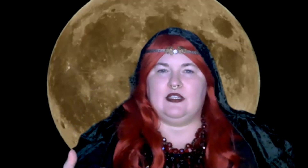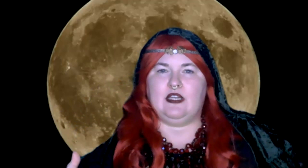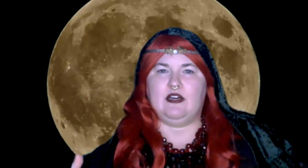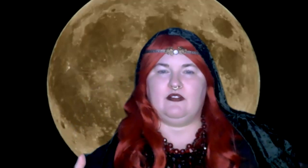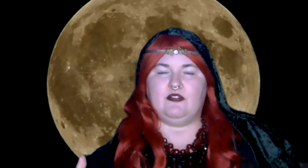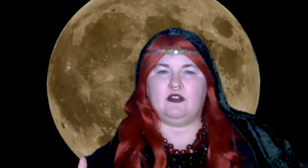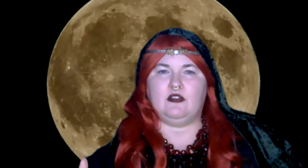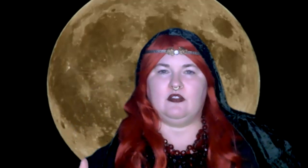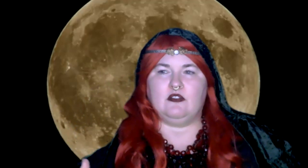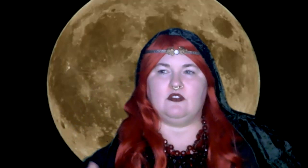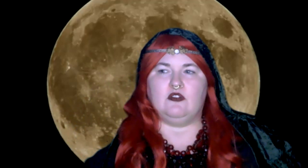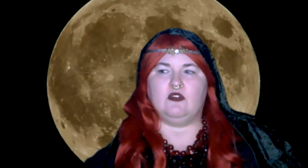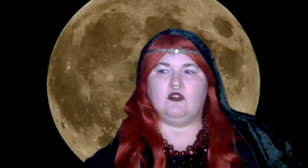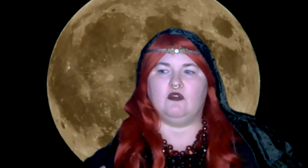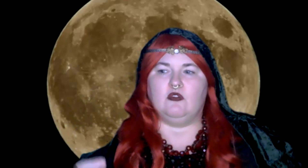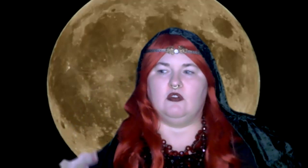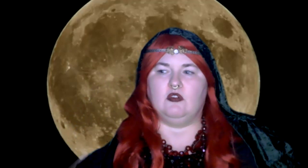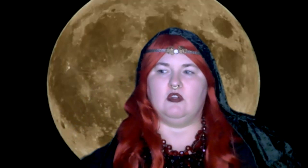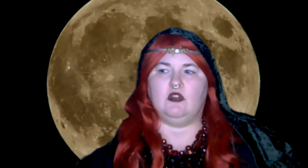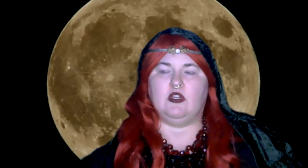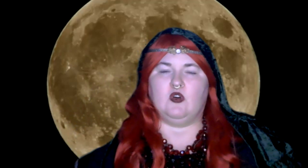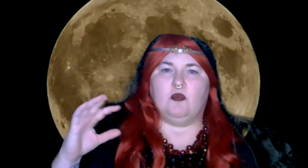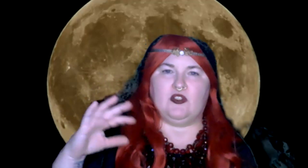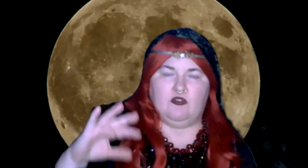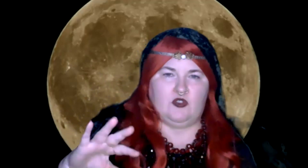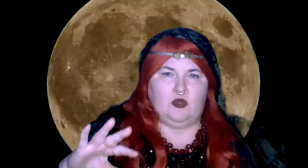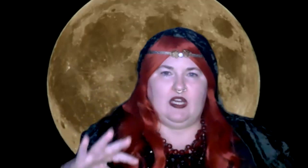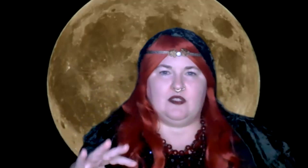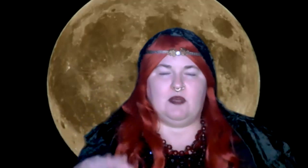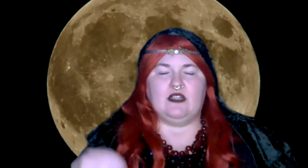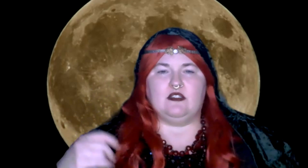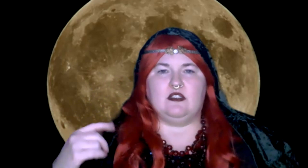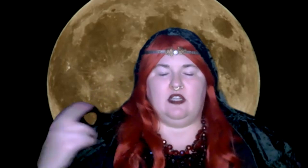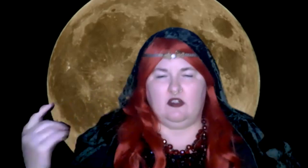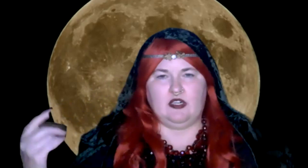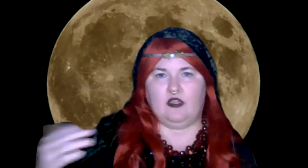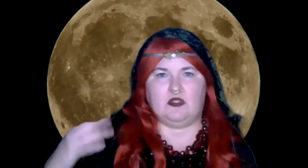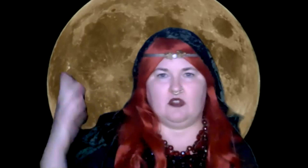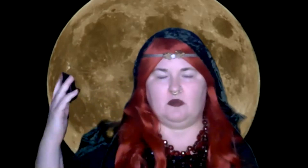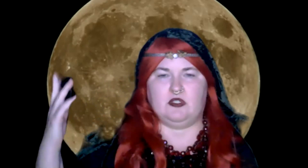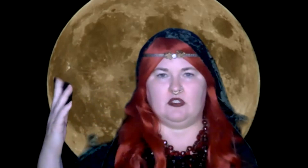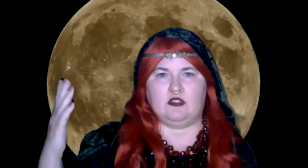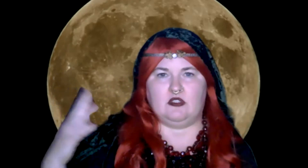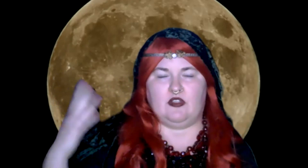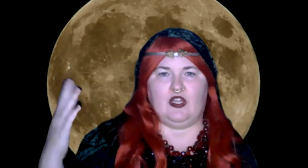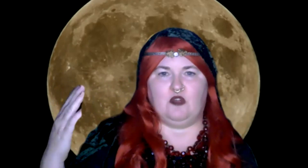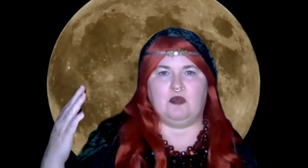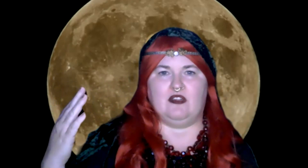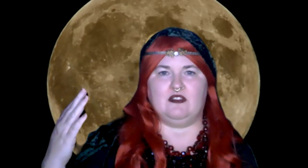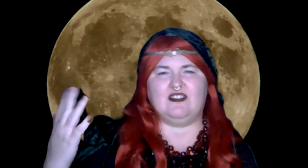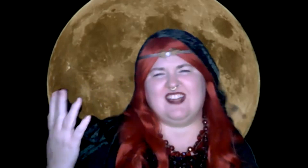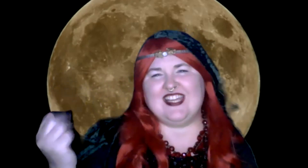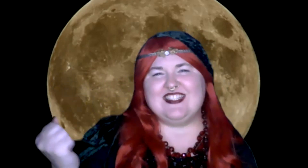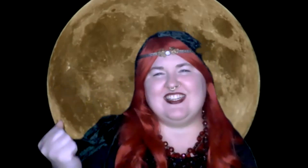relaxes enough to incorporate the visual aspect. Hearing them is always a thing,